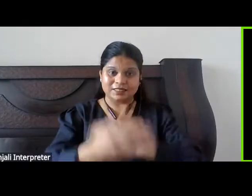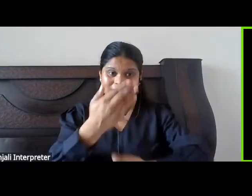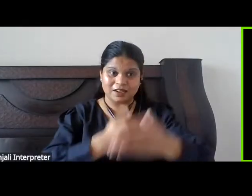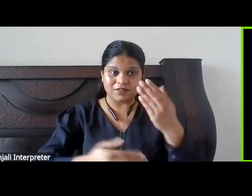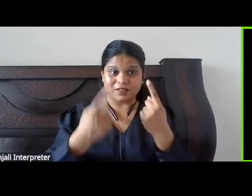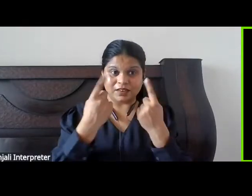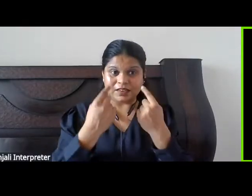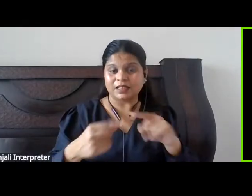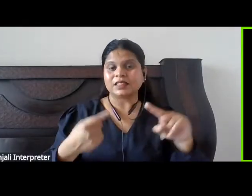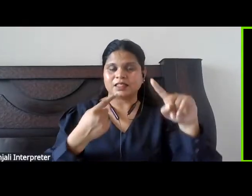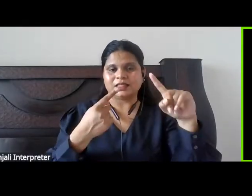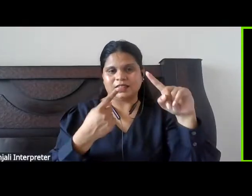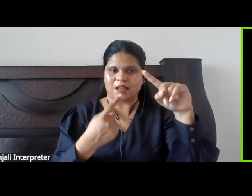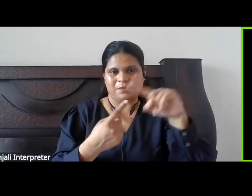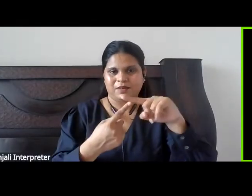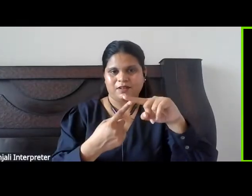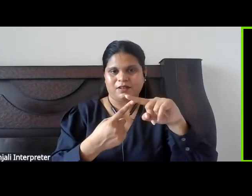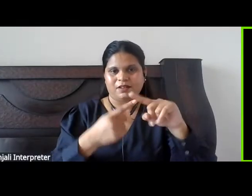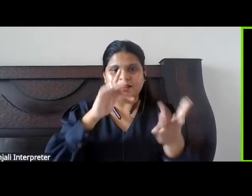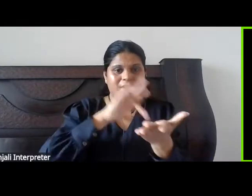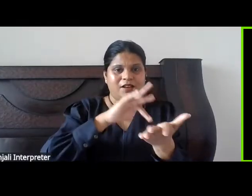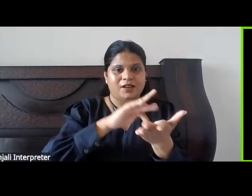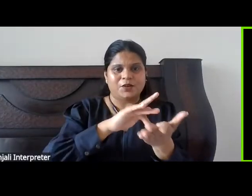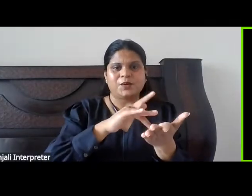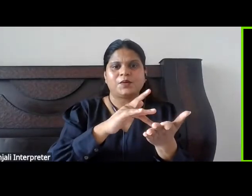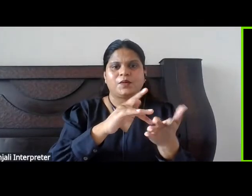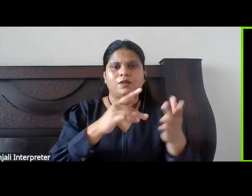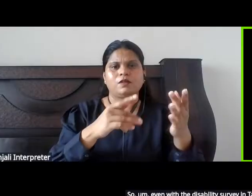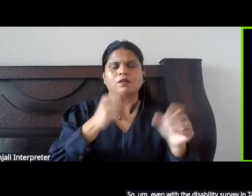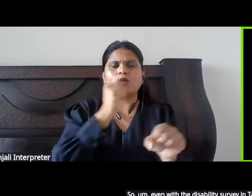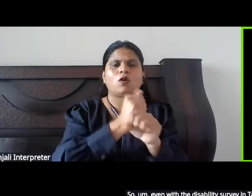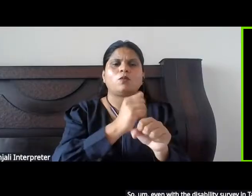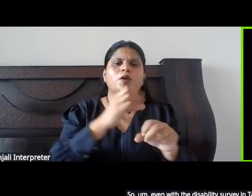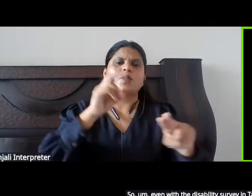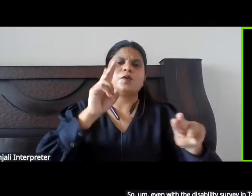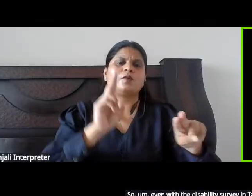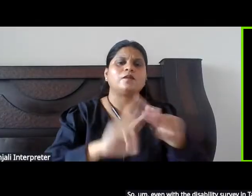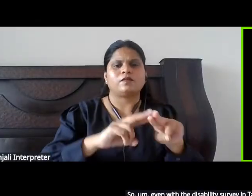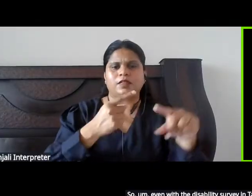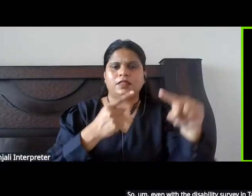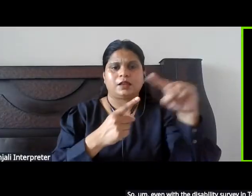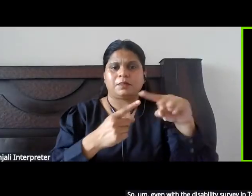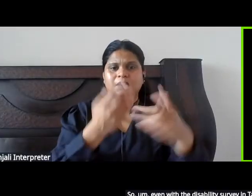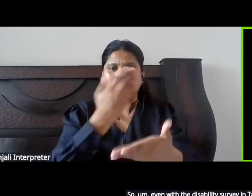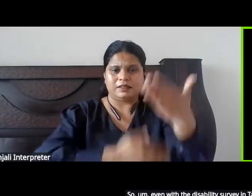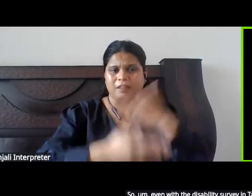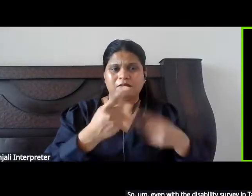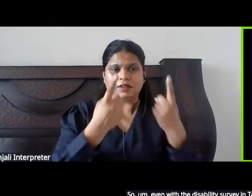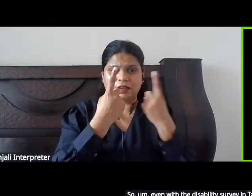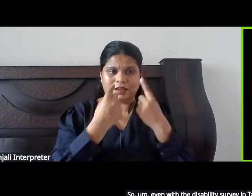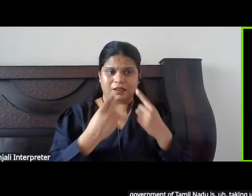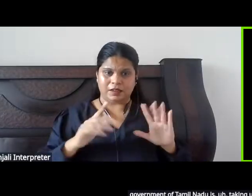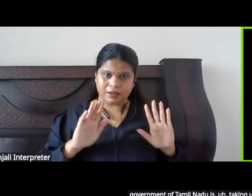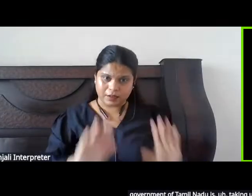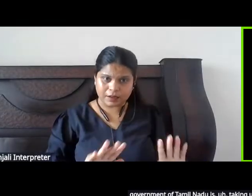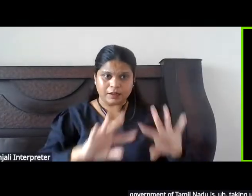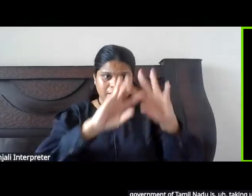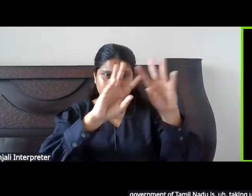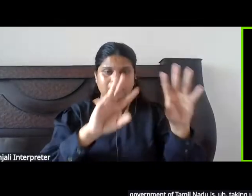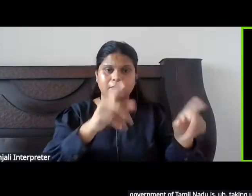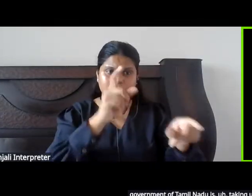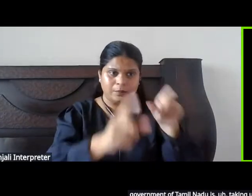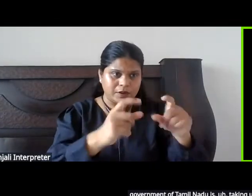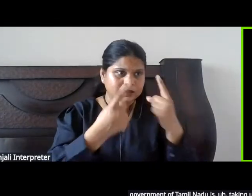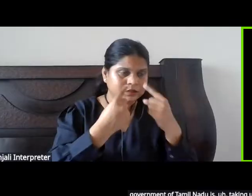Nadu, right now the government of Tamil Nadu is taking up a disability survey, and they are sending surveys. They have trained the